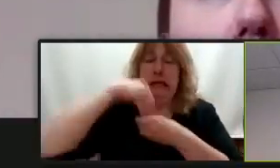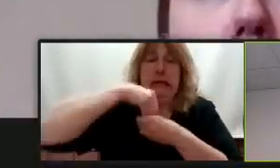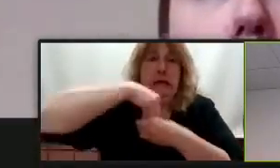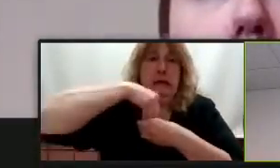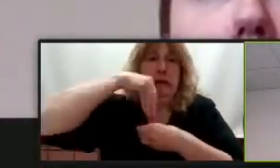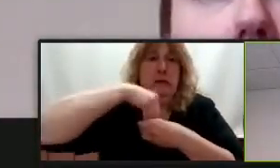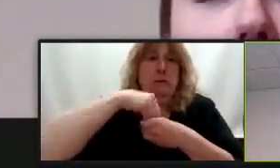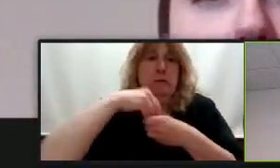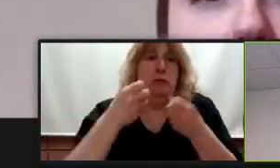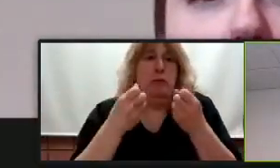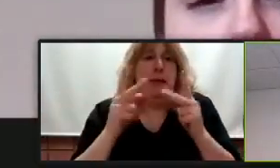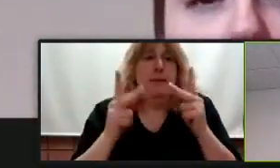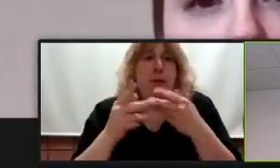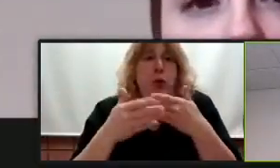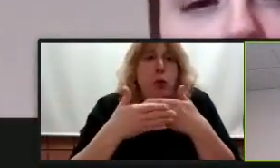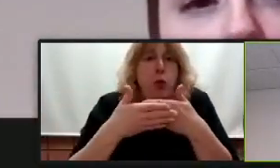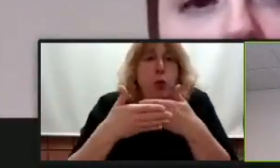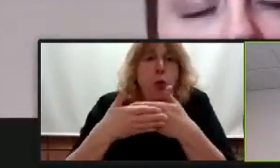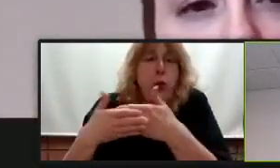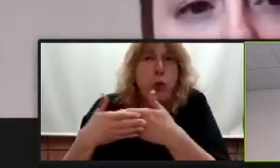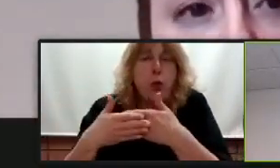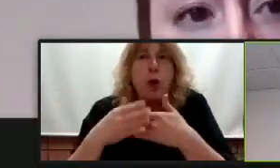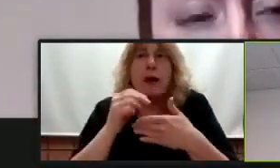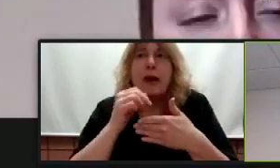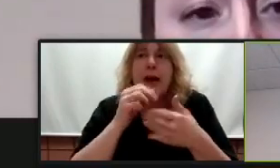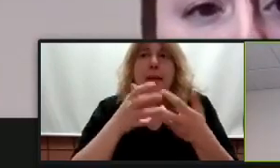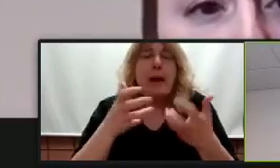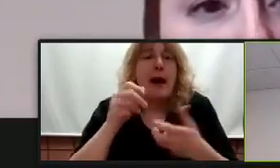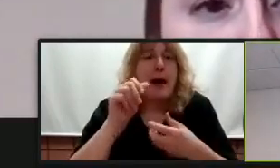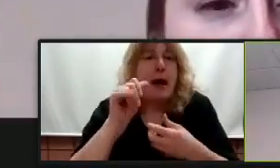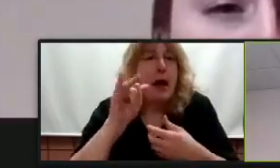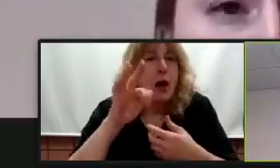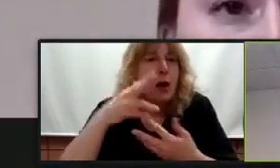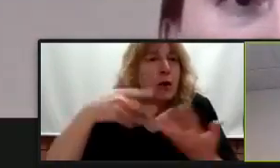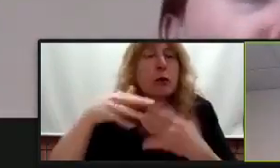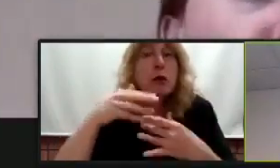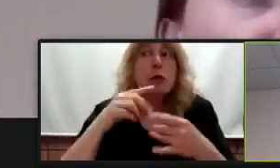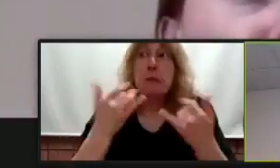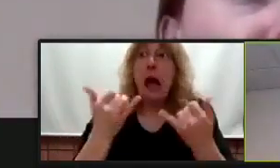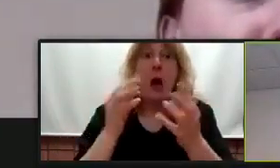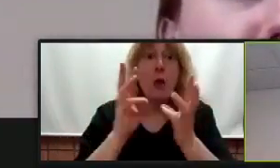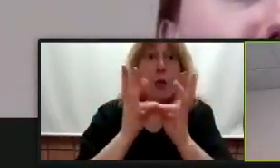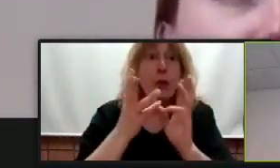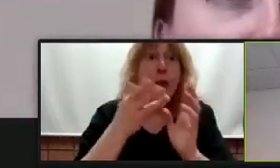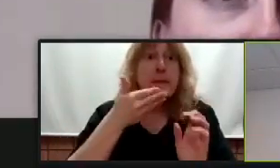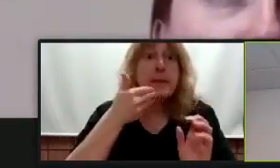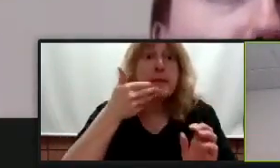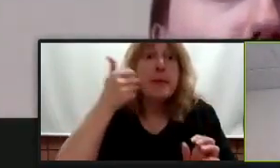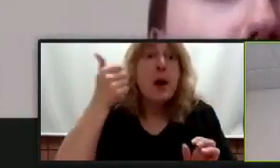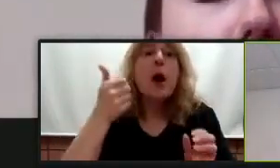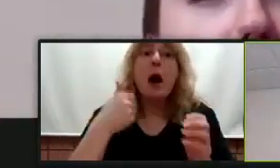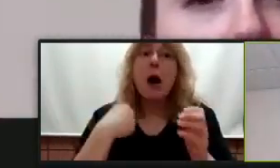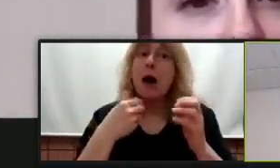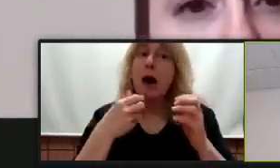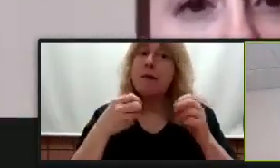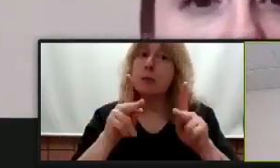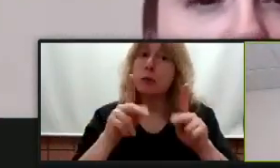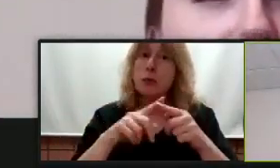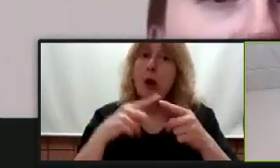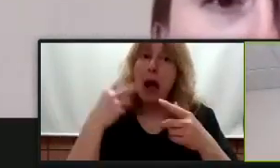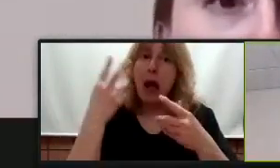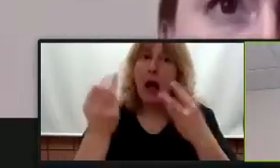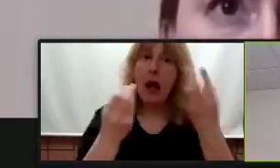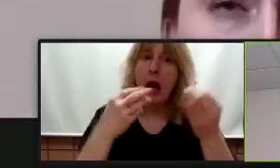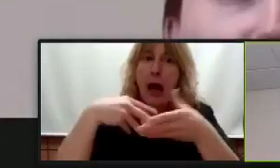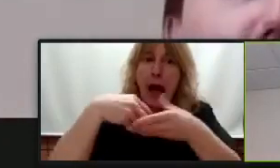So now that the weather's turning, there's a lot of really good opportunities to get outside, to wear a mask, to see friends, but to do it in a safe way where you're